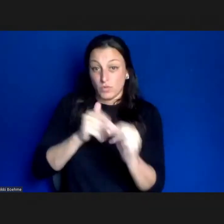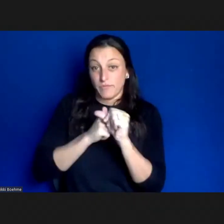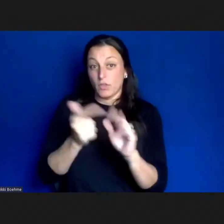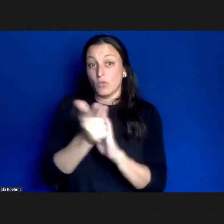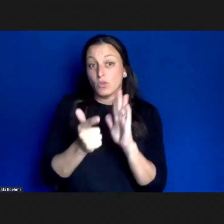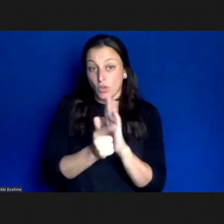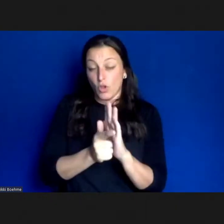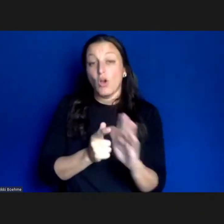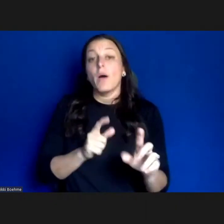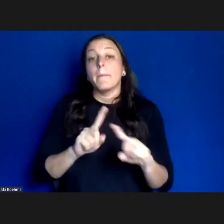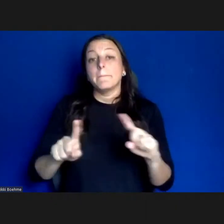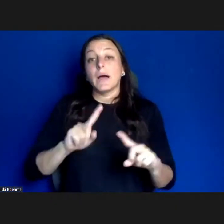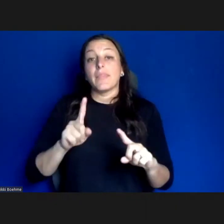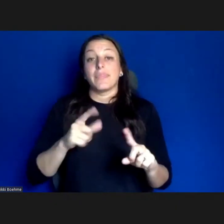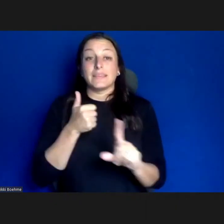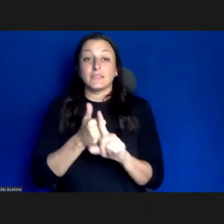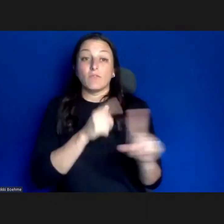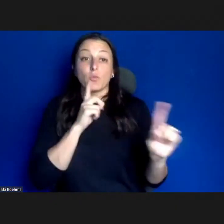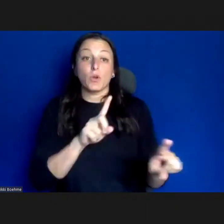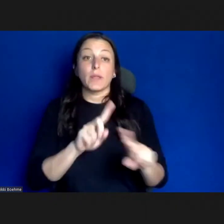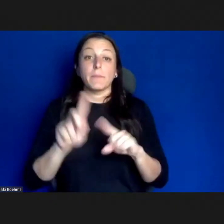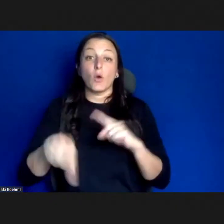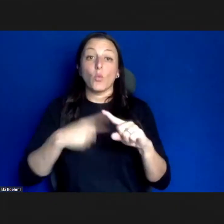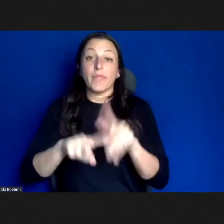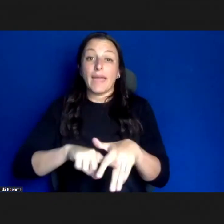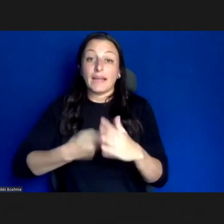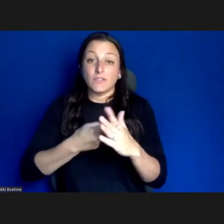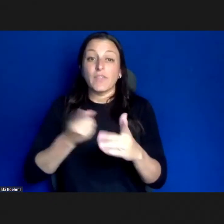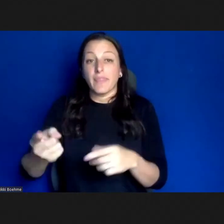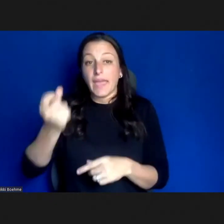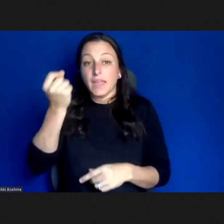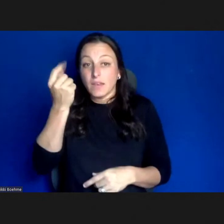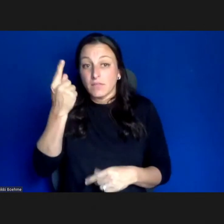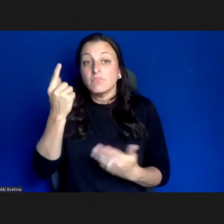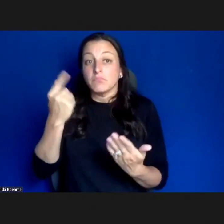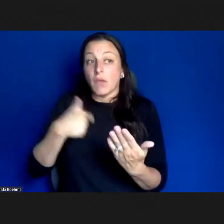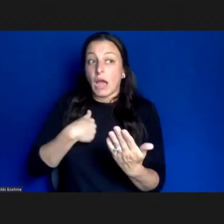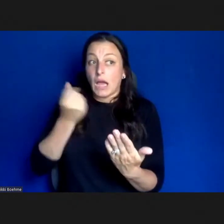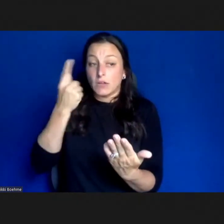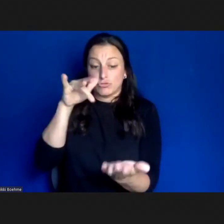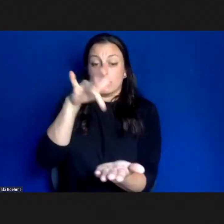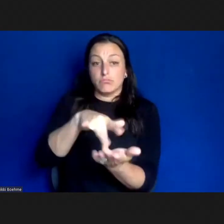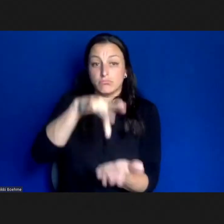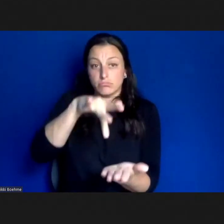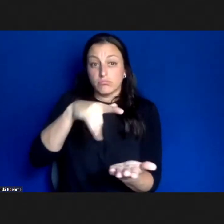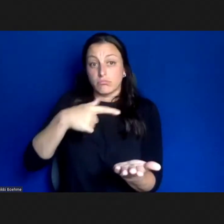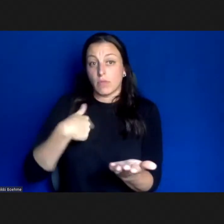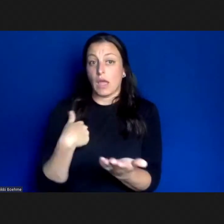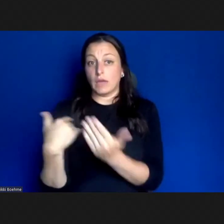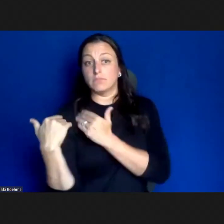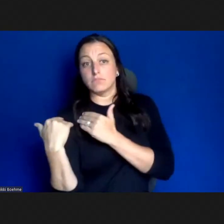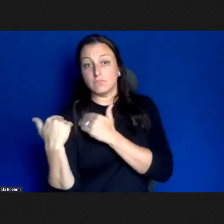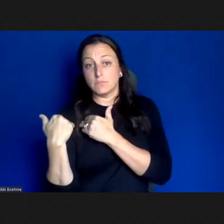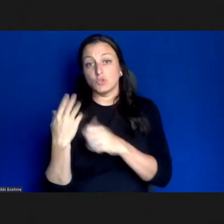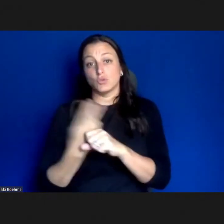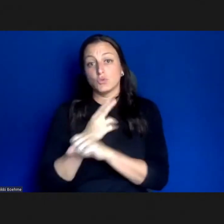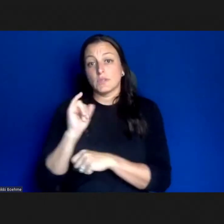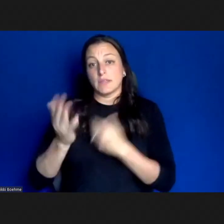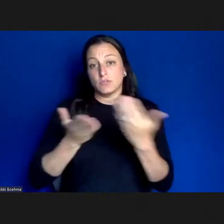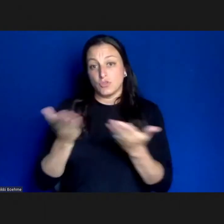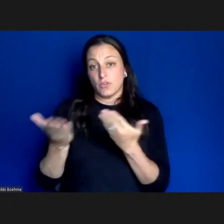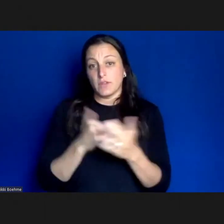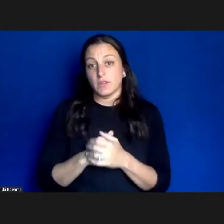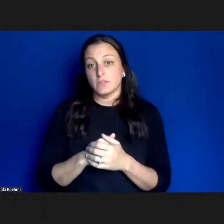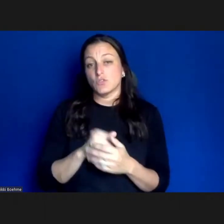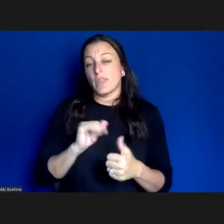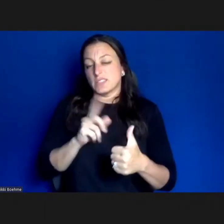but when folks activate those exposure notifications, they acknowledge that they understand their accountability in the use of that service. So that's